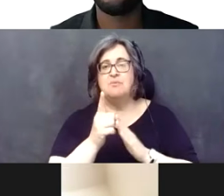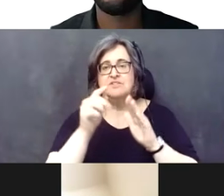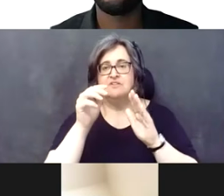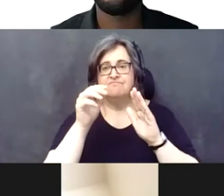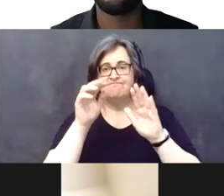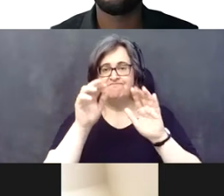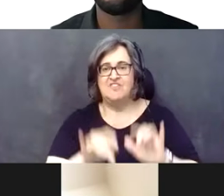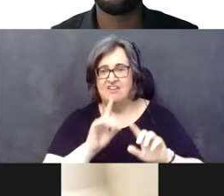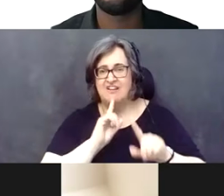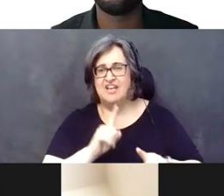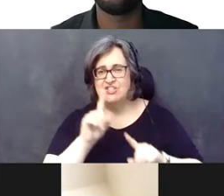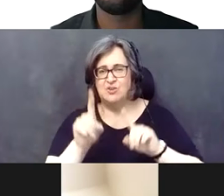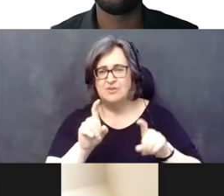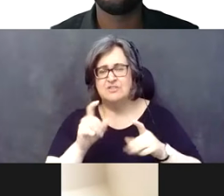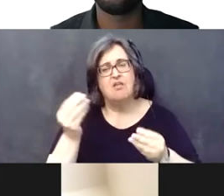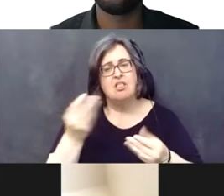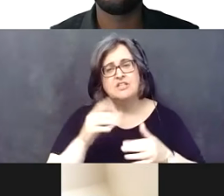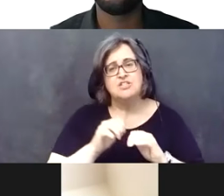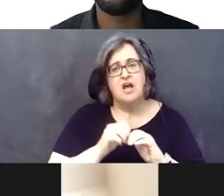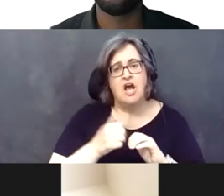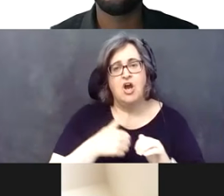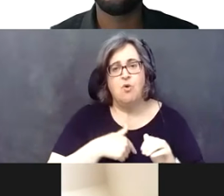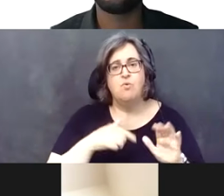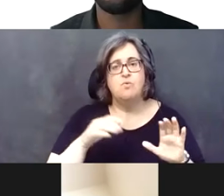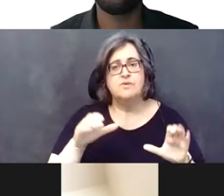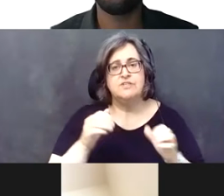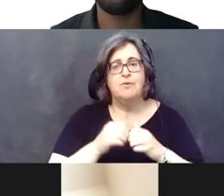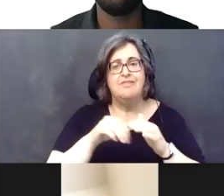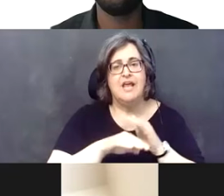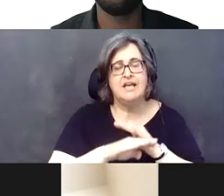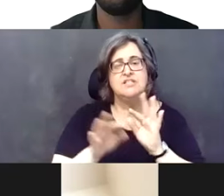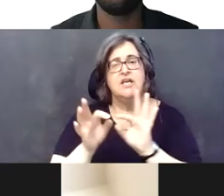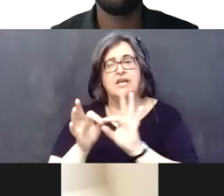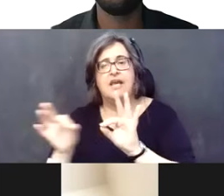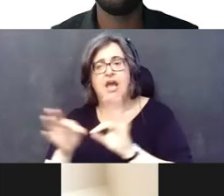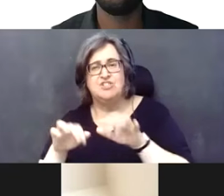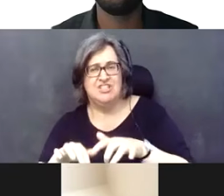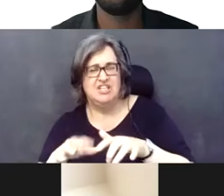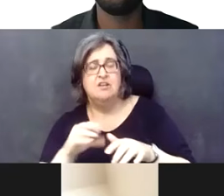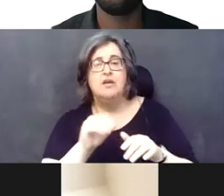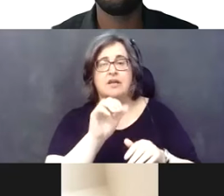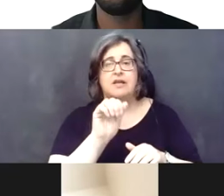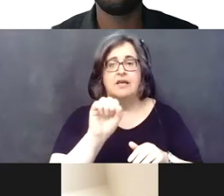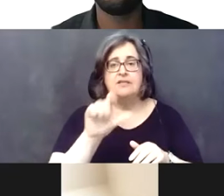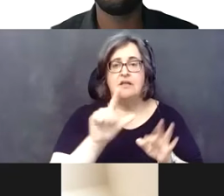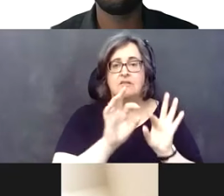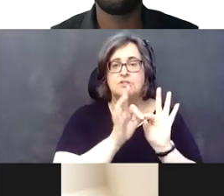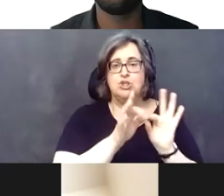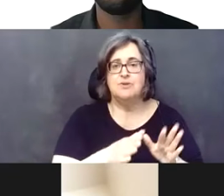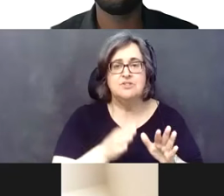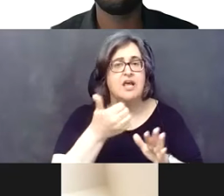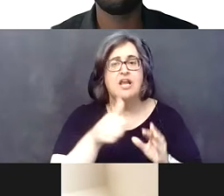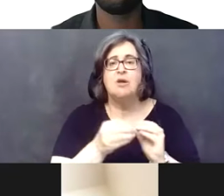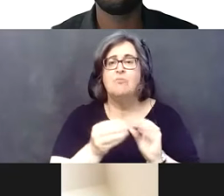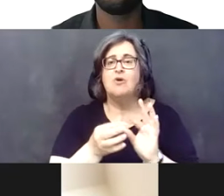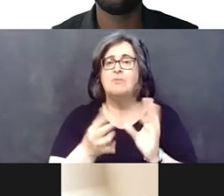what you thought. Tell us how things went with our access services today, captioning and American Sign Language, and any other thoughts that you want to share